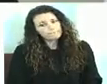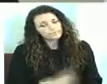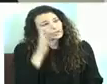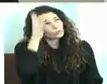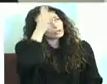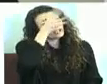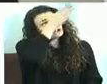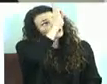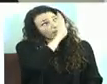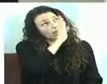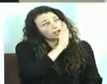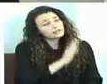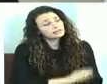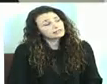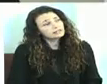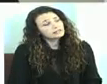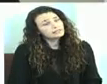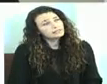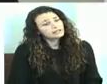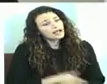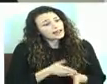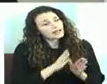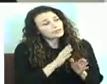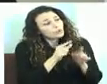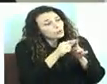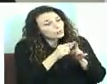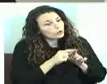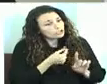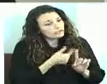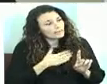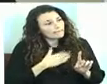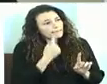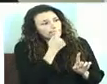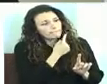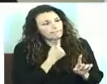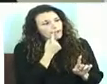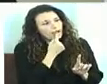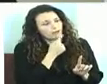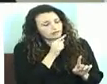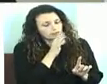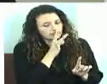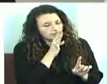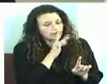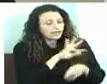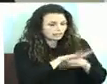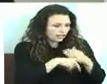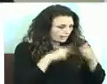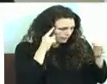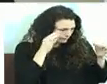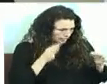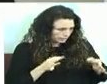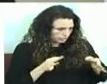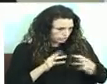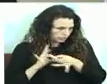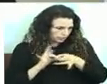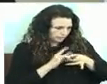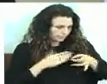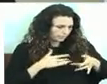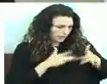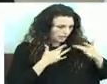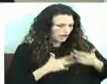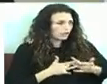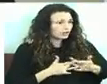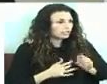Creator God, let the words that come from my mouth and the meditations of my heart be